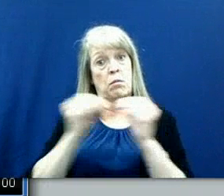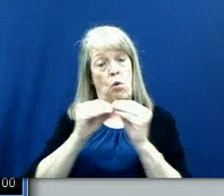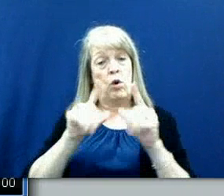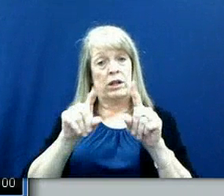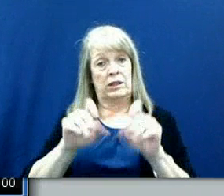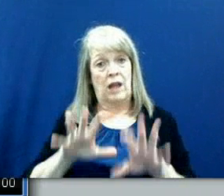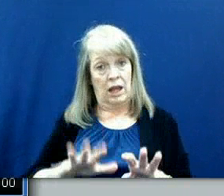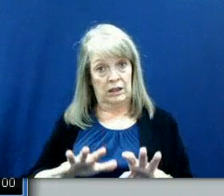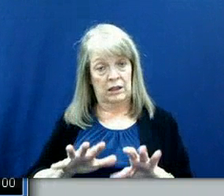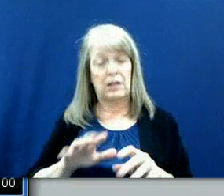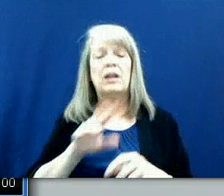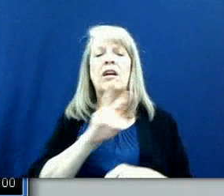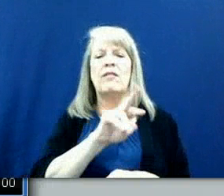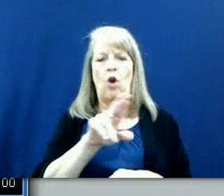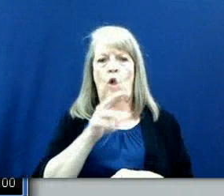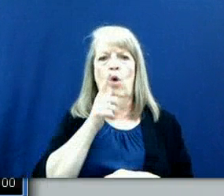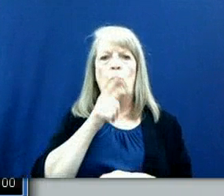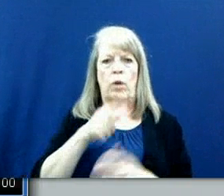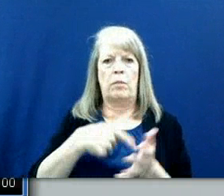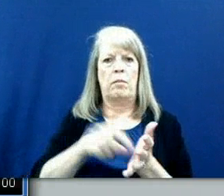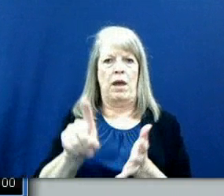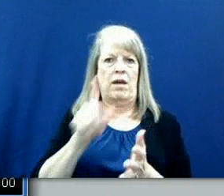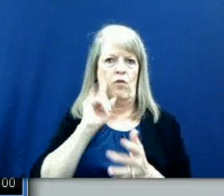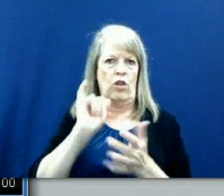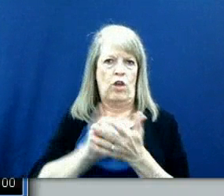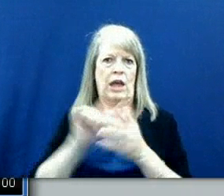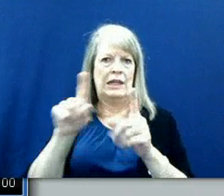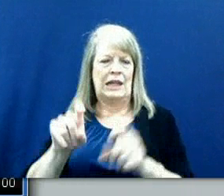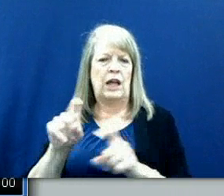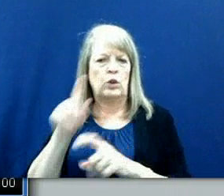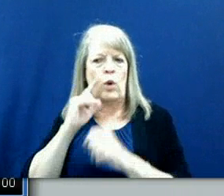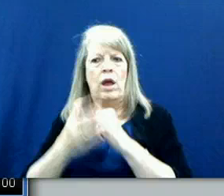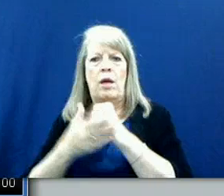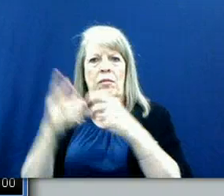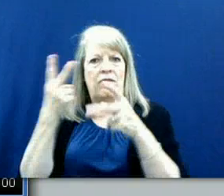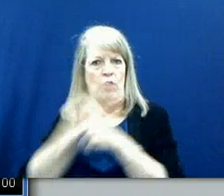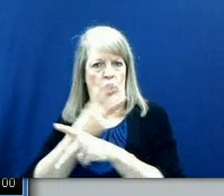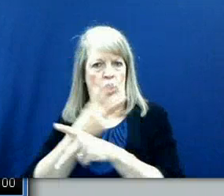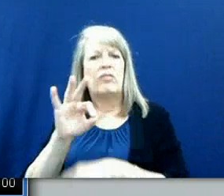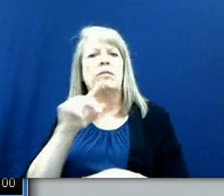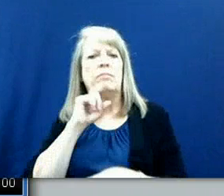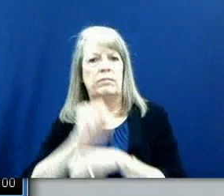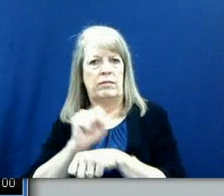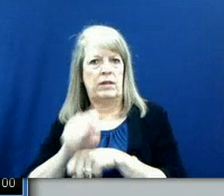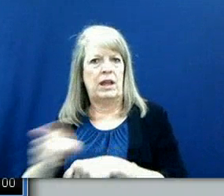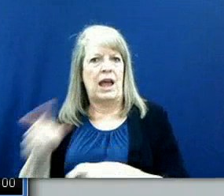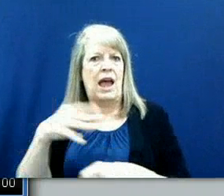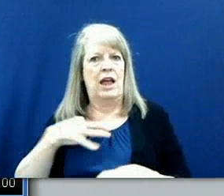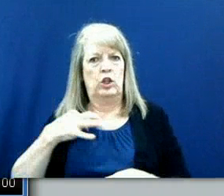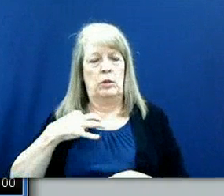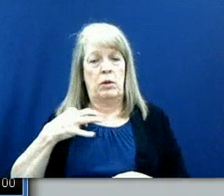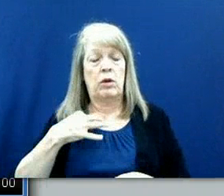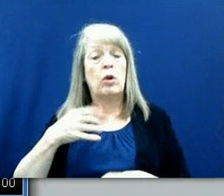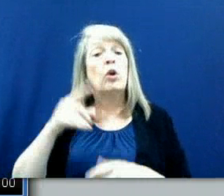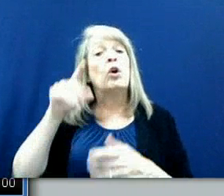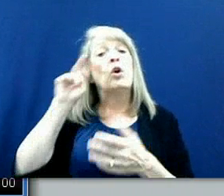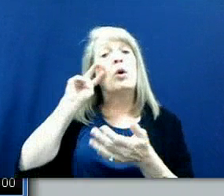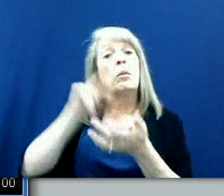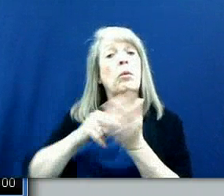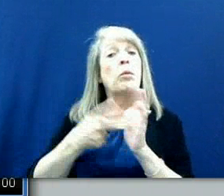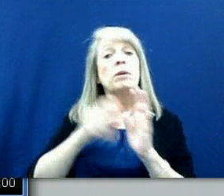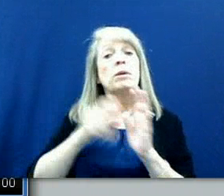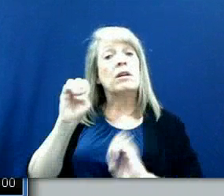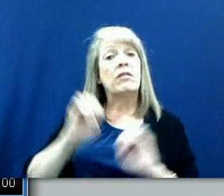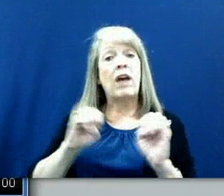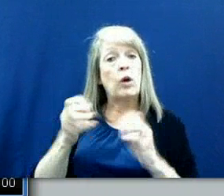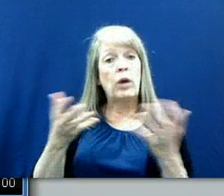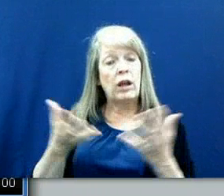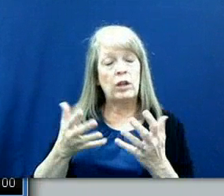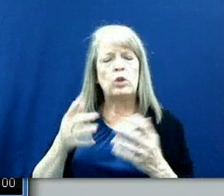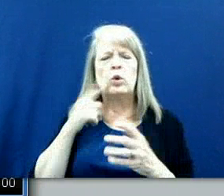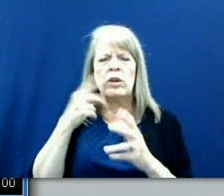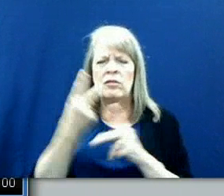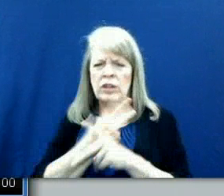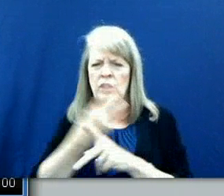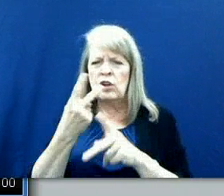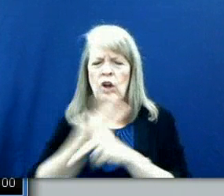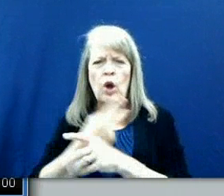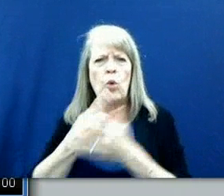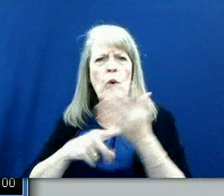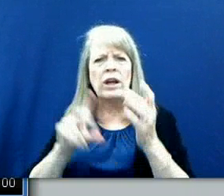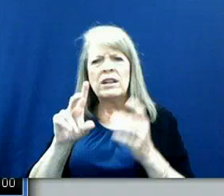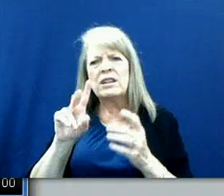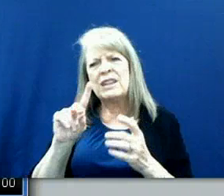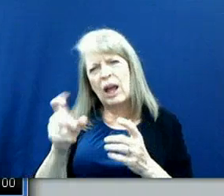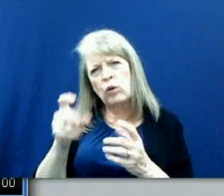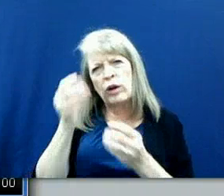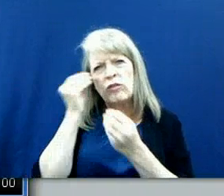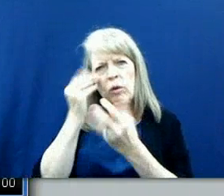tests required to determine eligibility. The purposes of the evaluation are to gather diagnostic information and explore